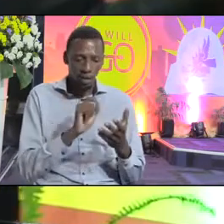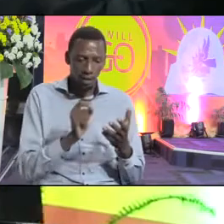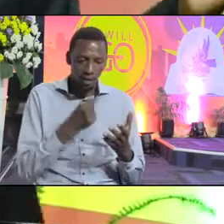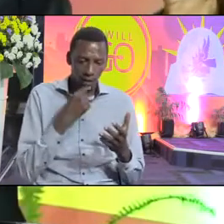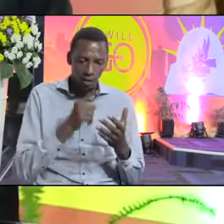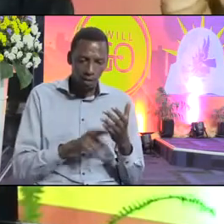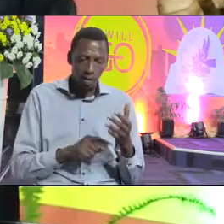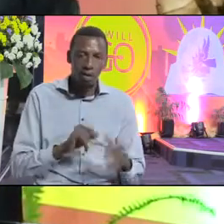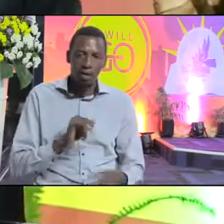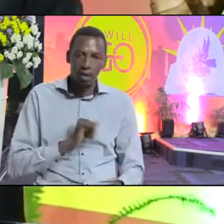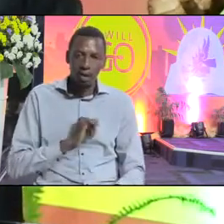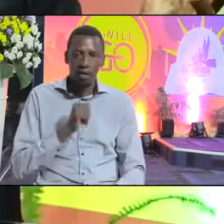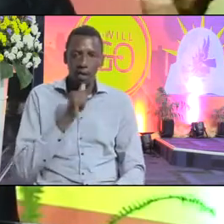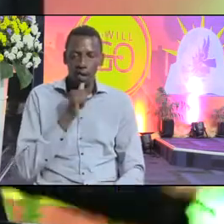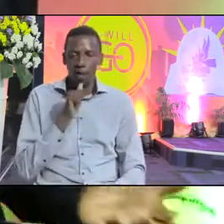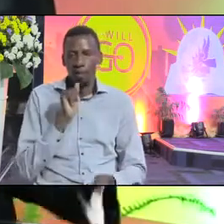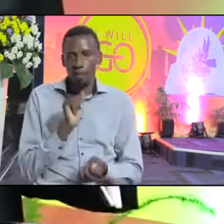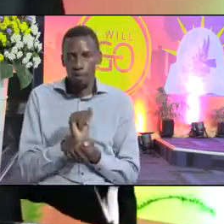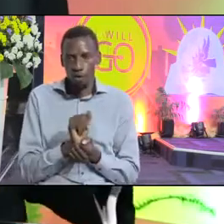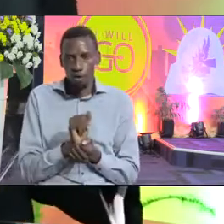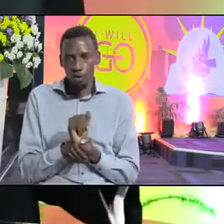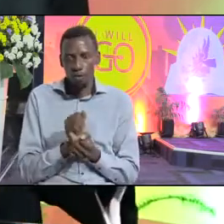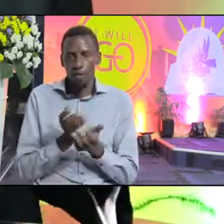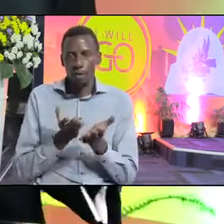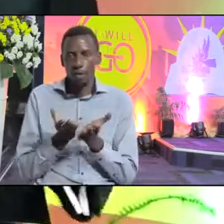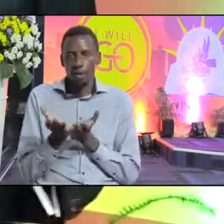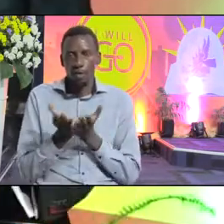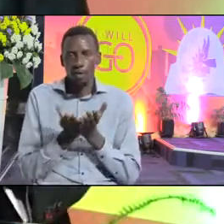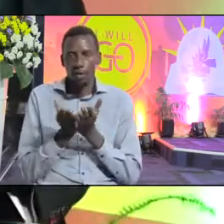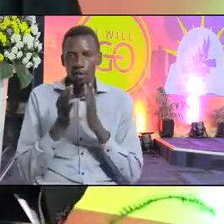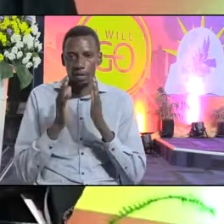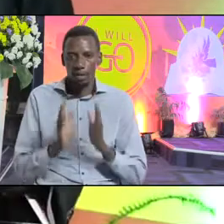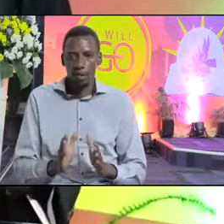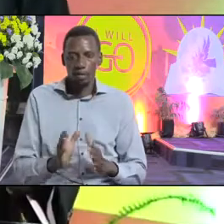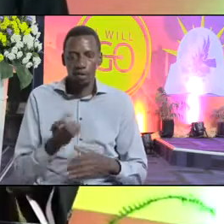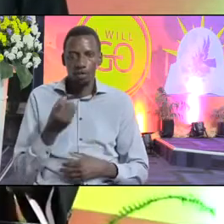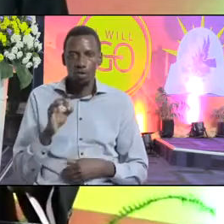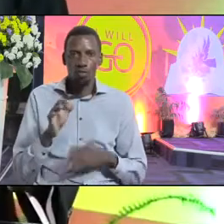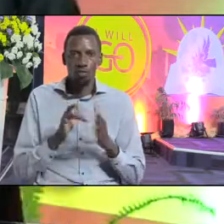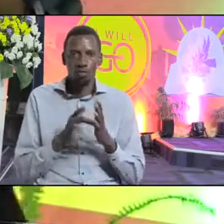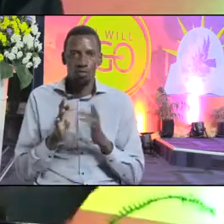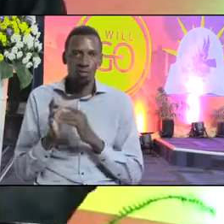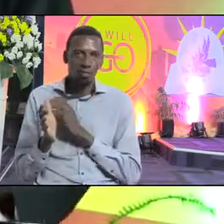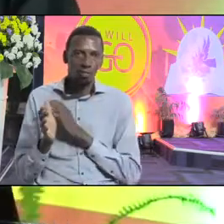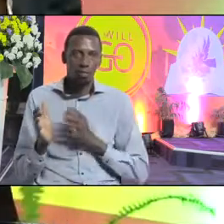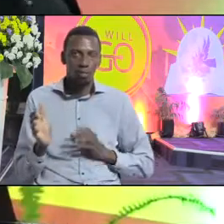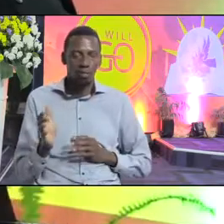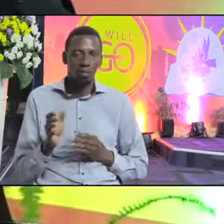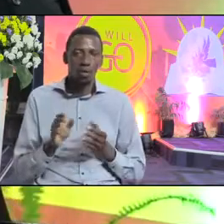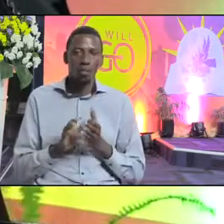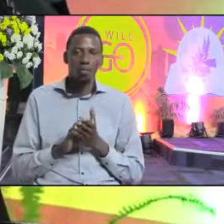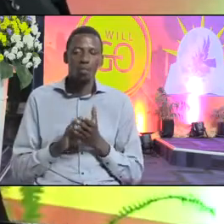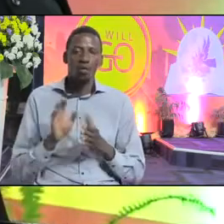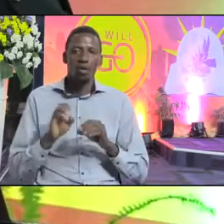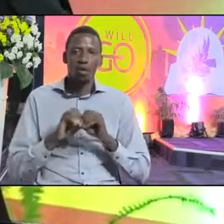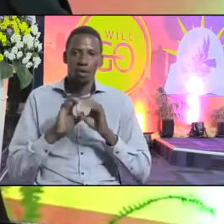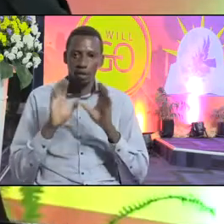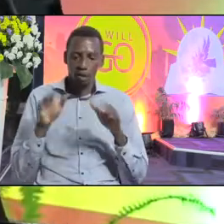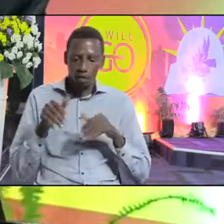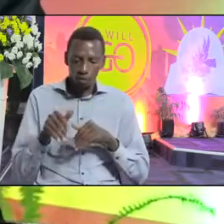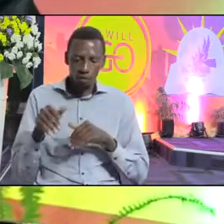am Paul, a servant of Jesus Christ. More precisely, according to the